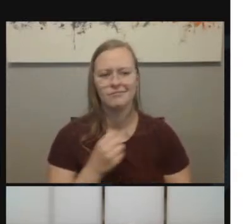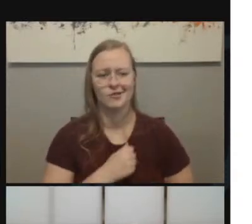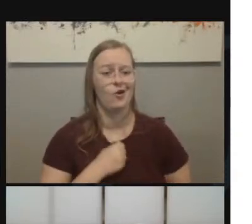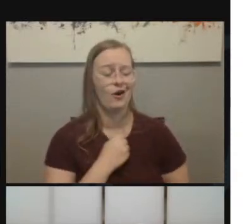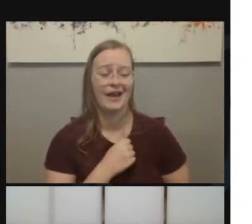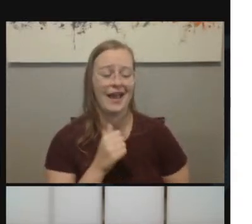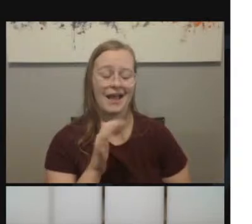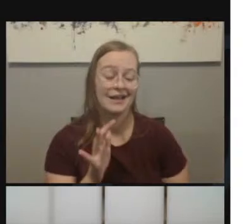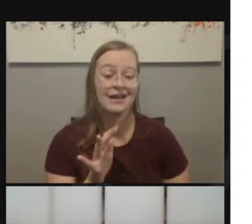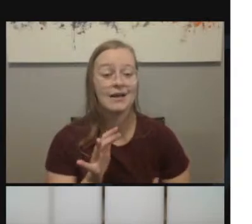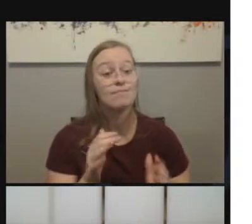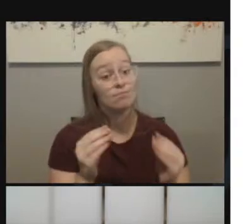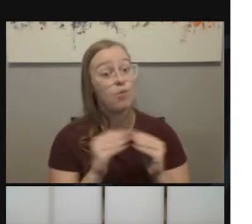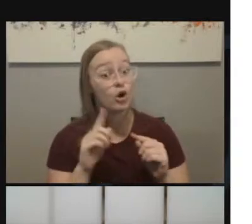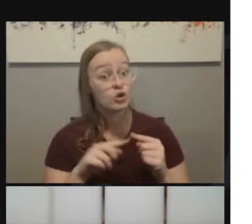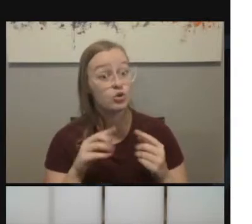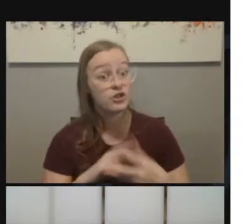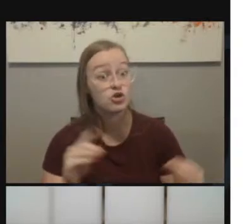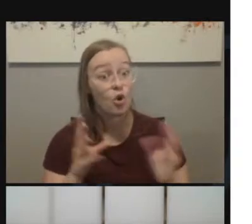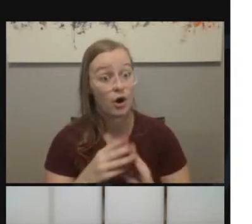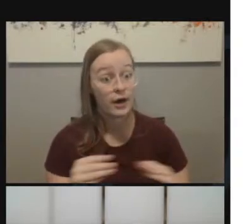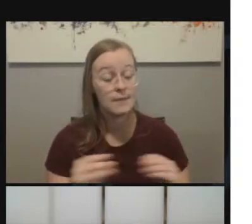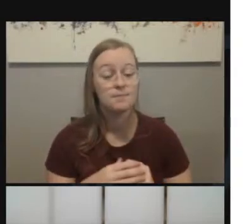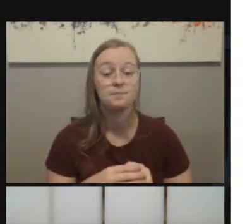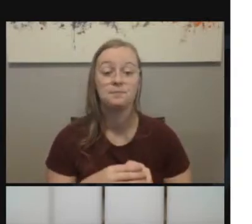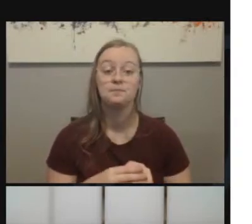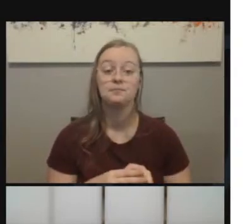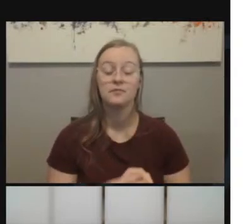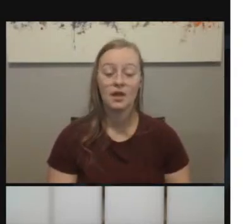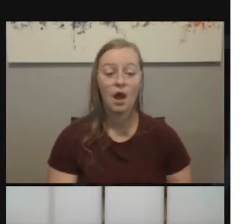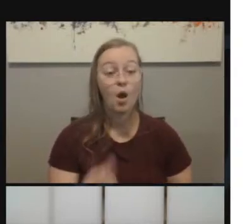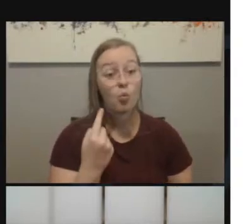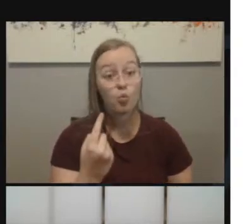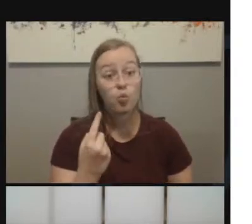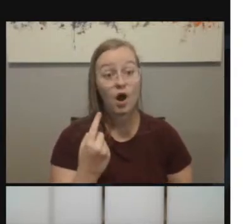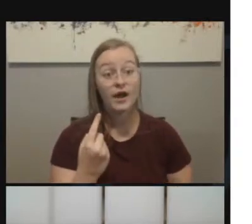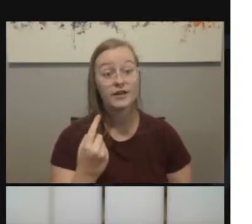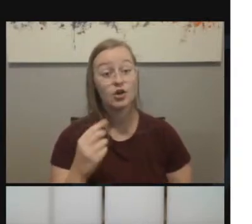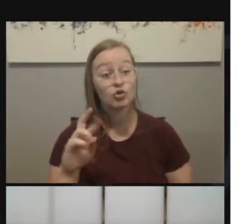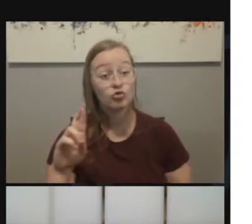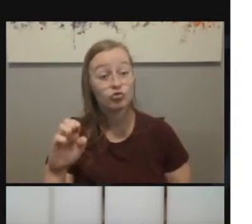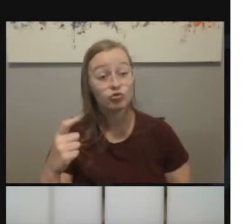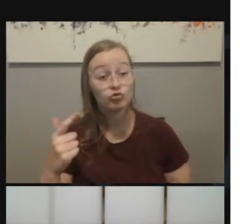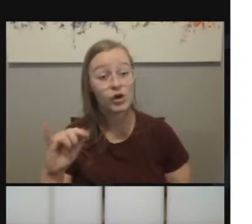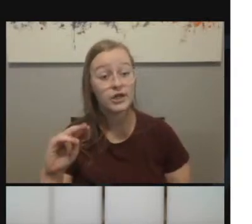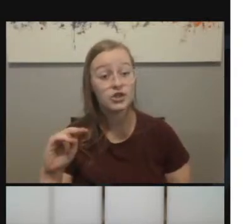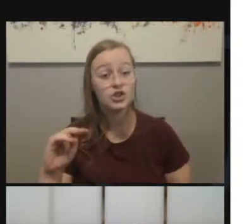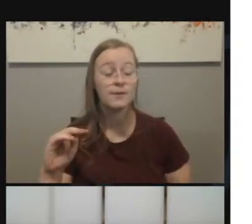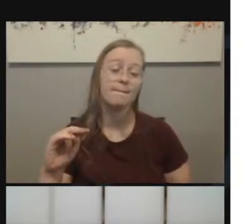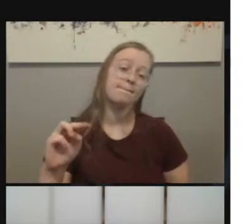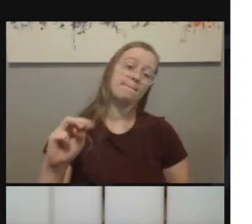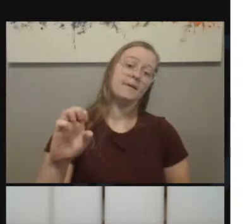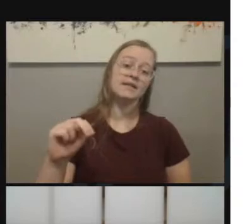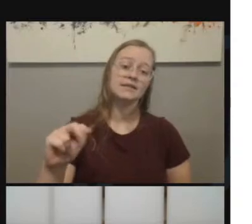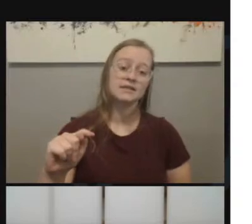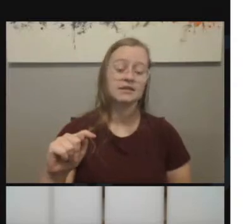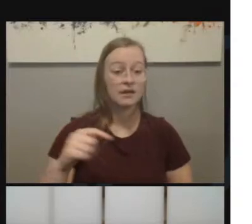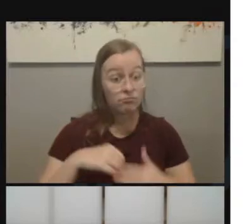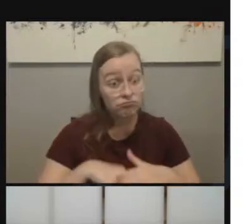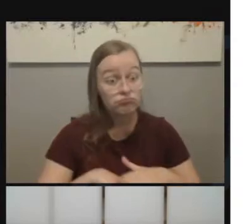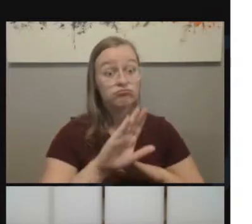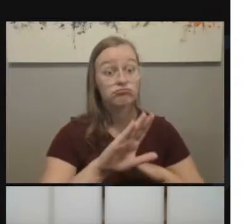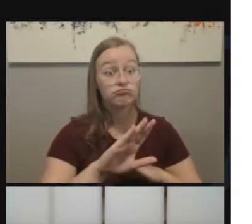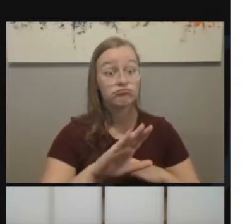documentation. Because one entire regiment that went in,